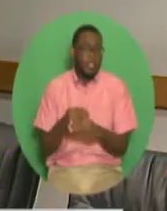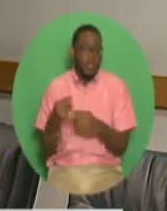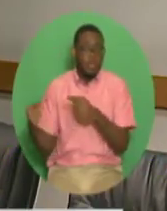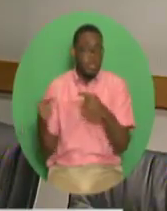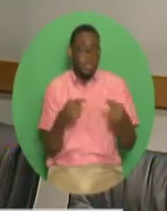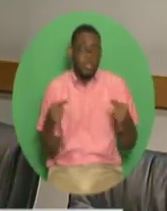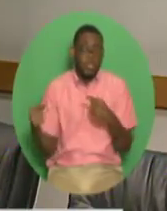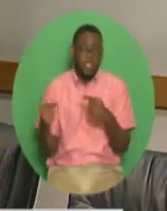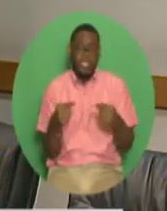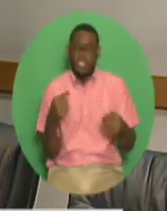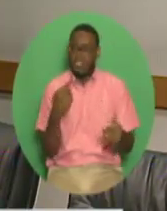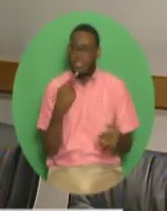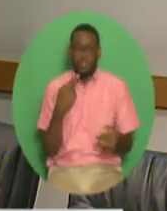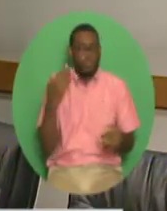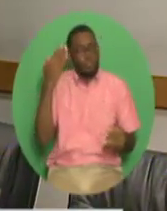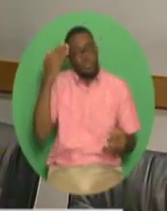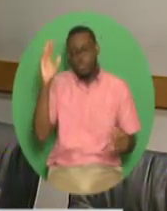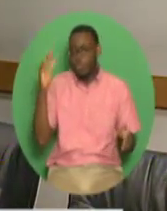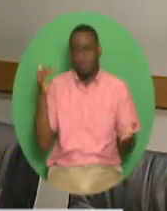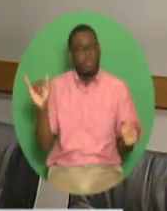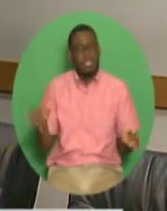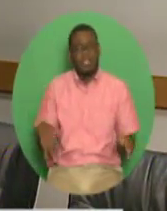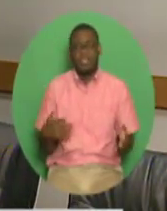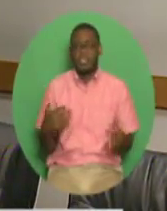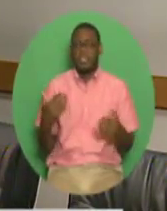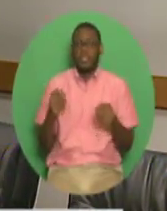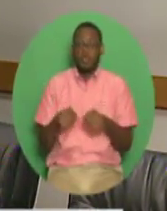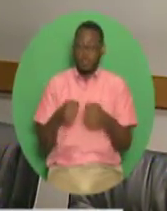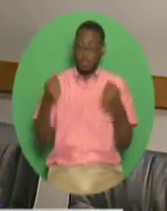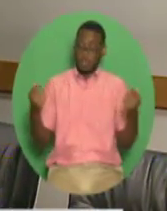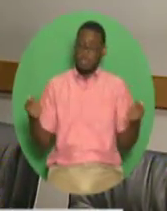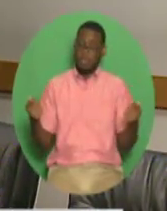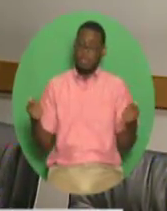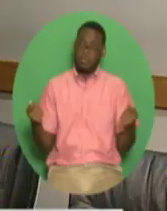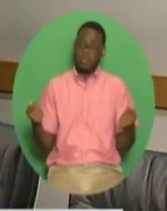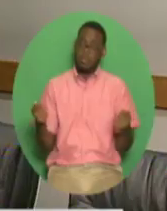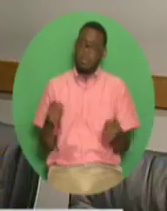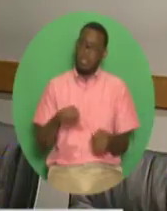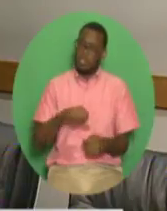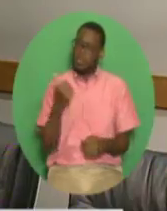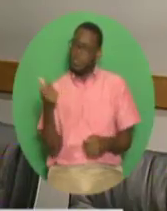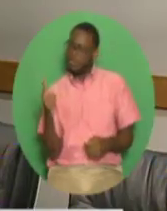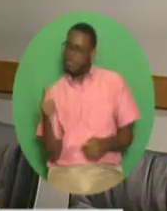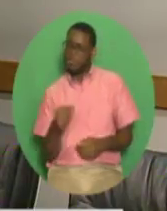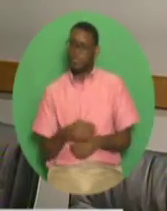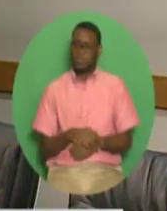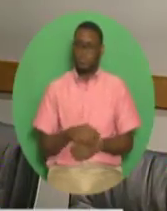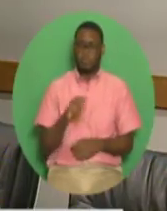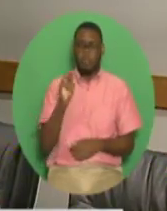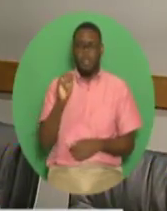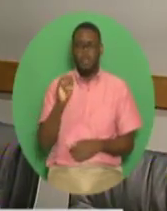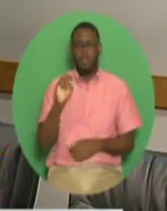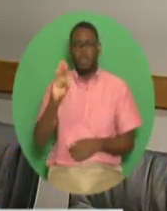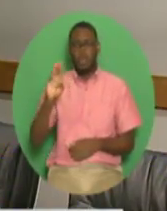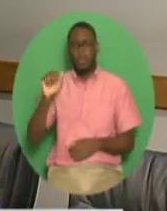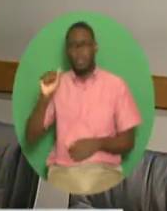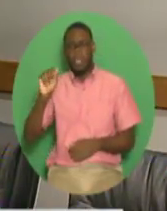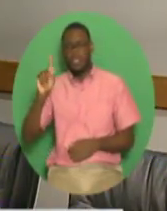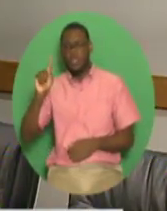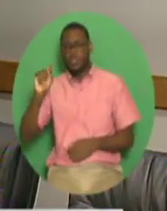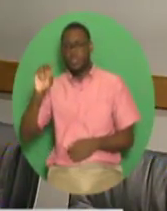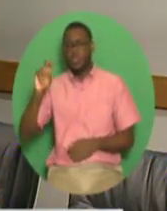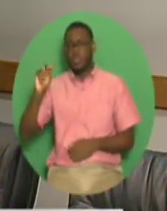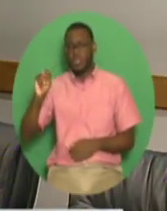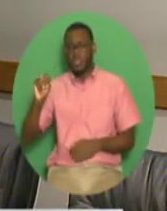those things. Young people representing us well. Matthew Batson and Sadel Ramkasoon were selected from the entire world.